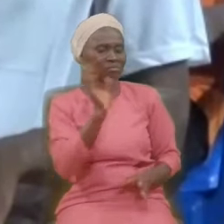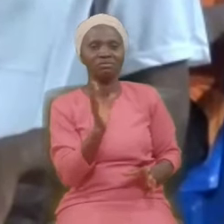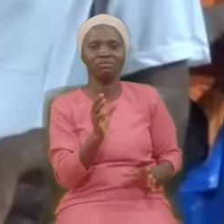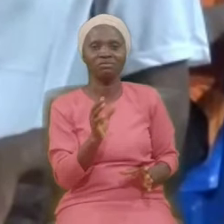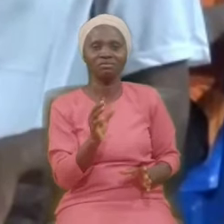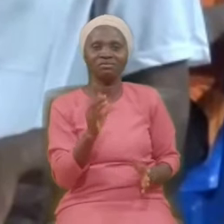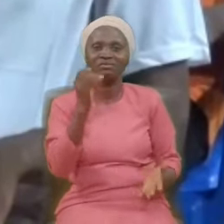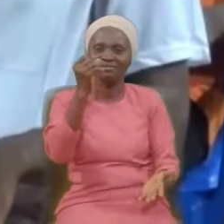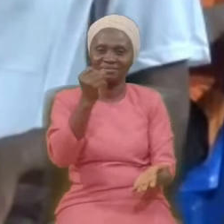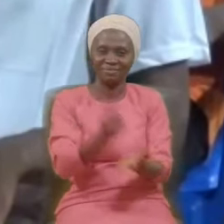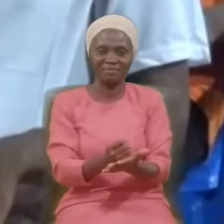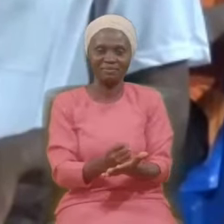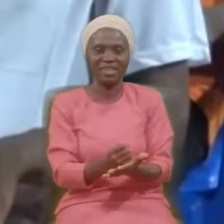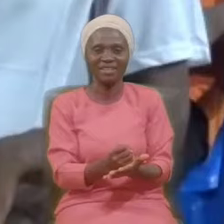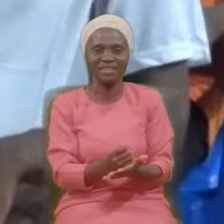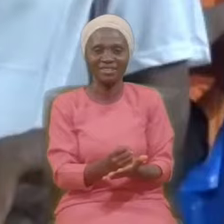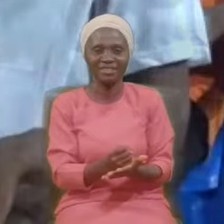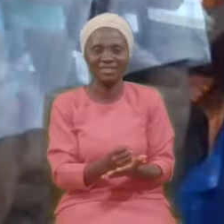amen.